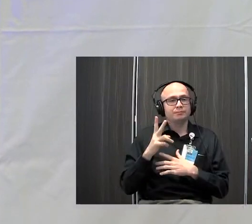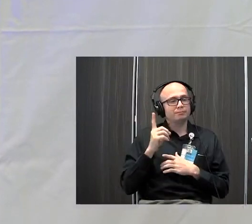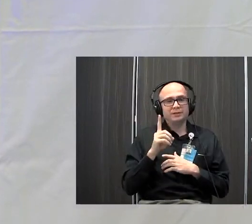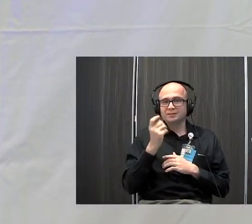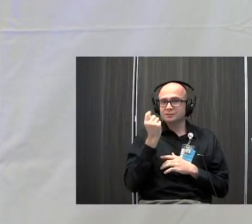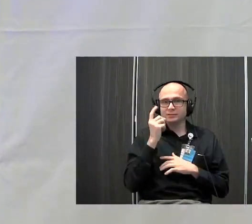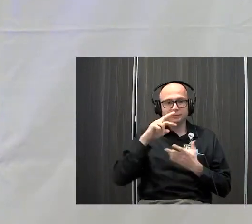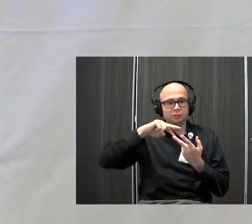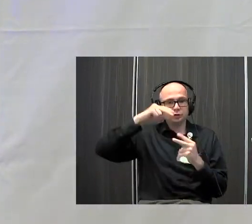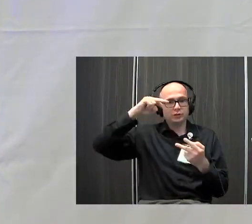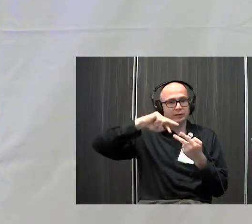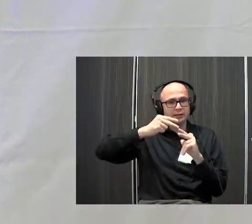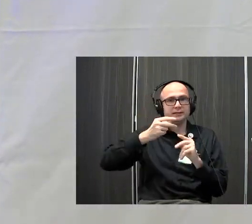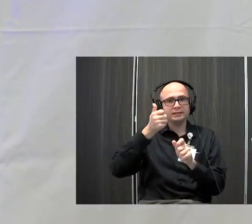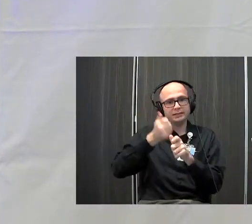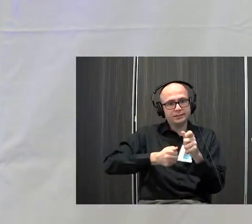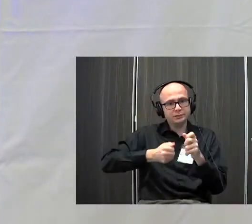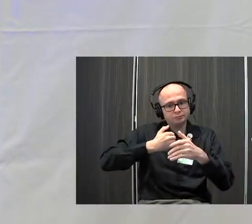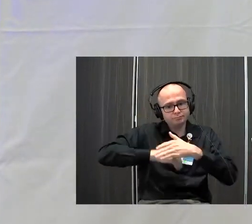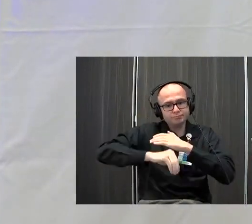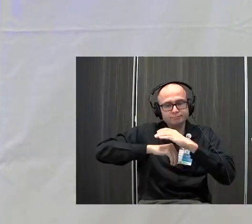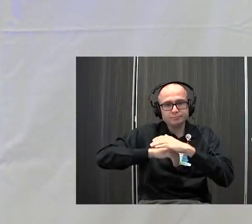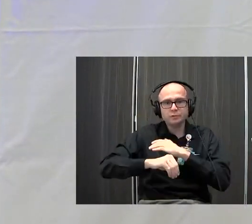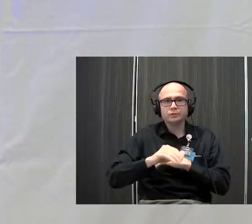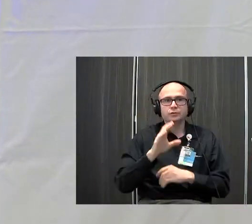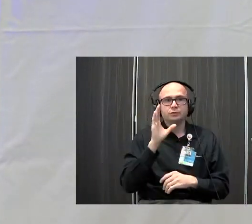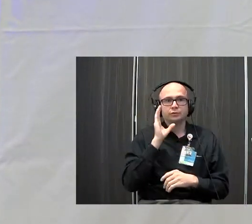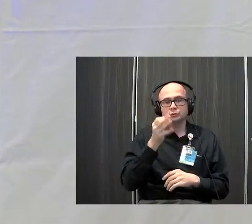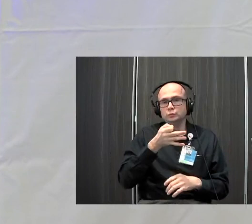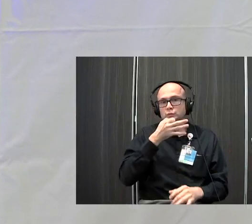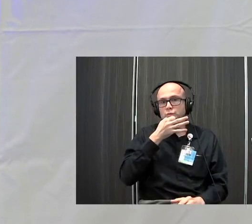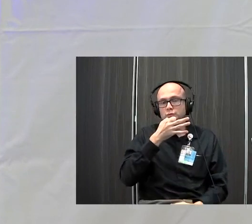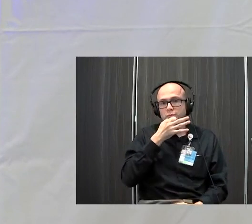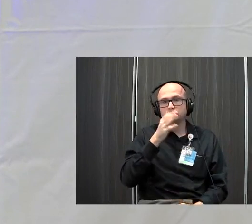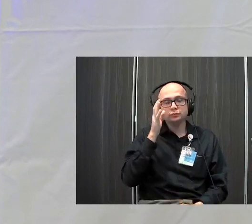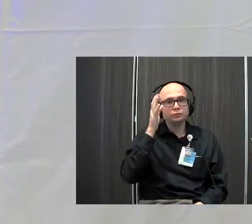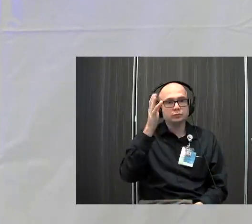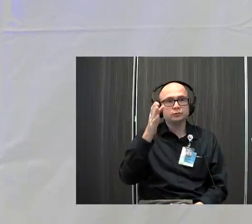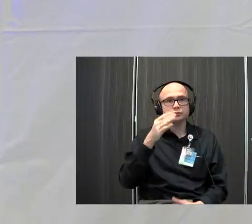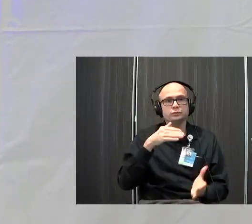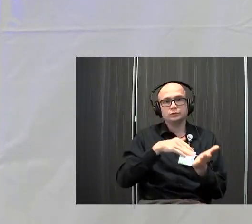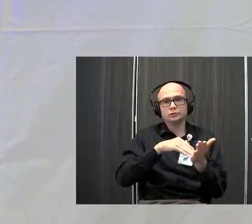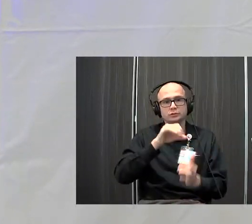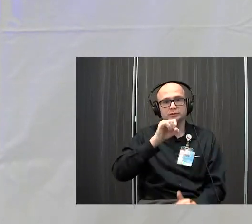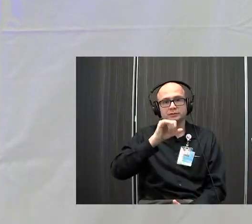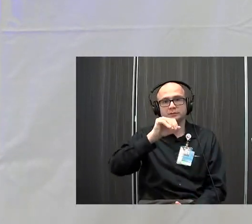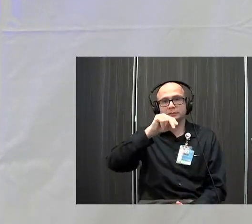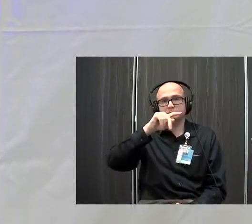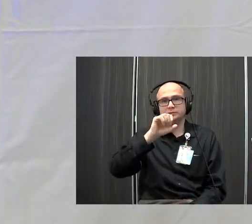having genetic screens of every infant born, which is going to happen eventually, and Dr. Simpson can speak to